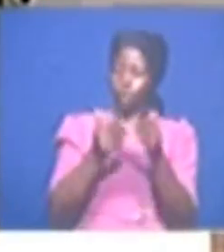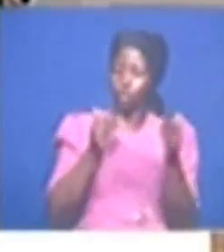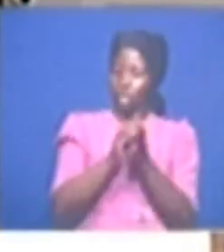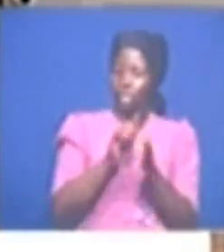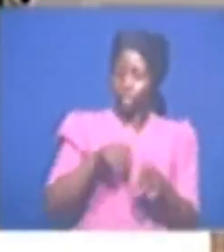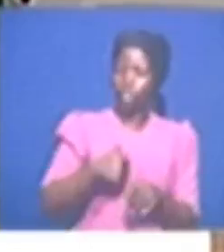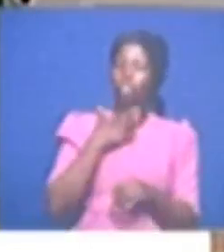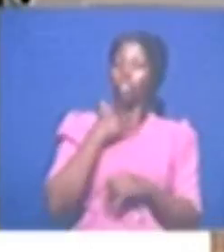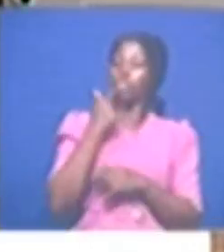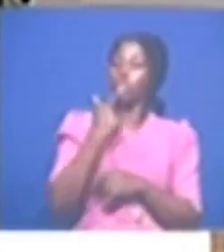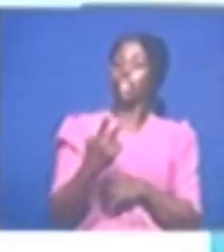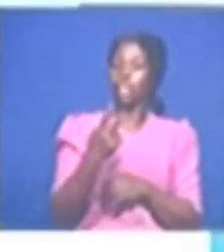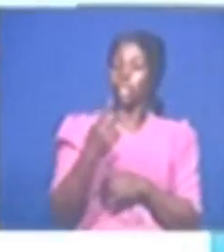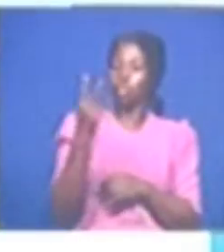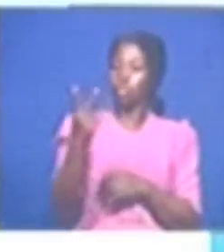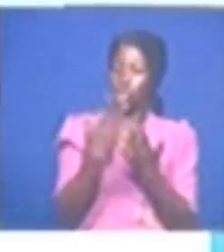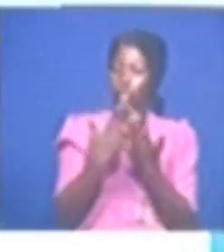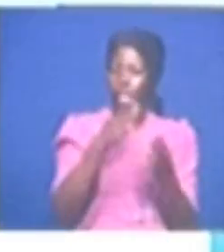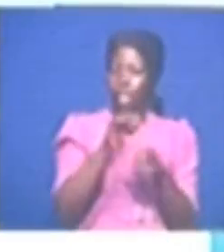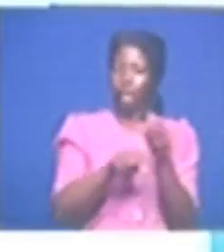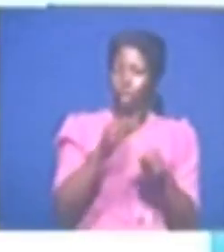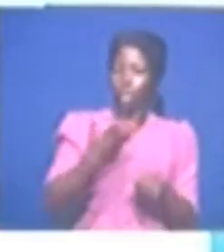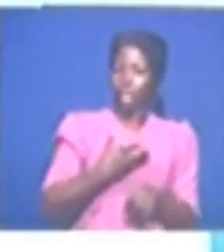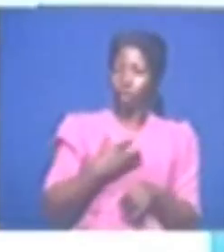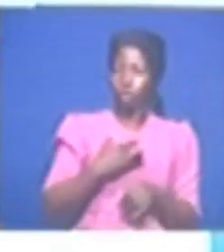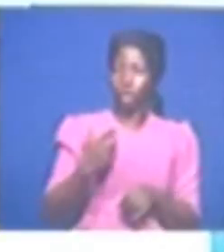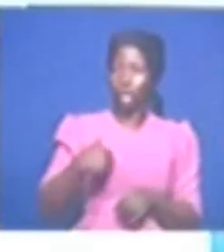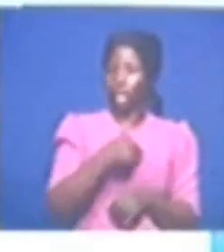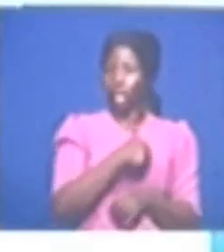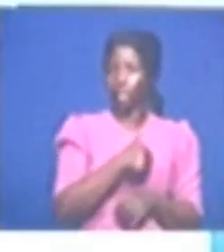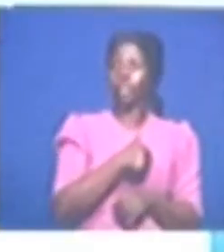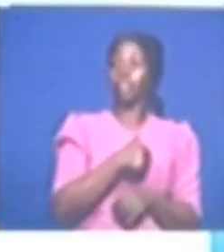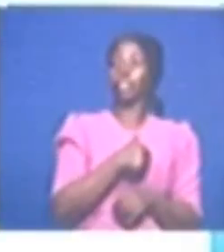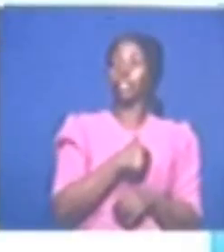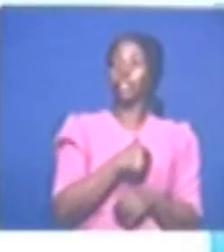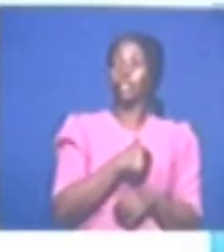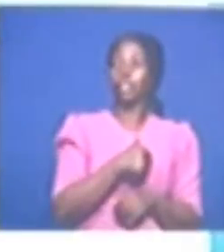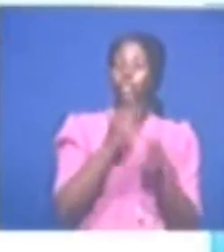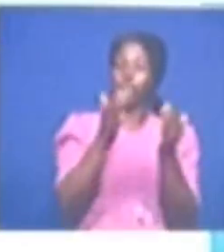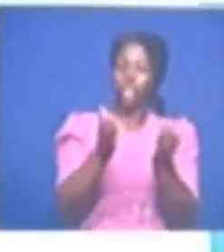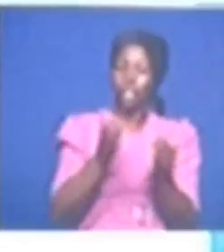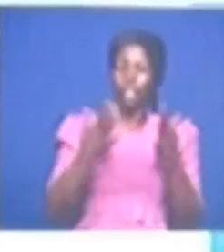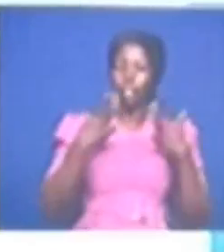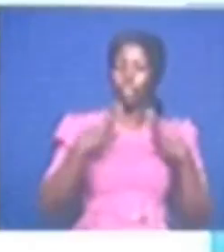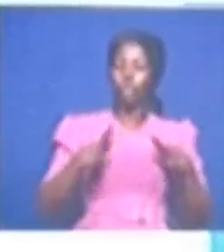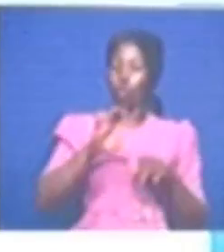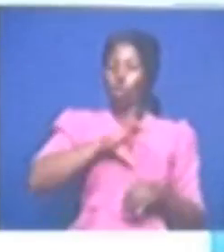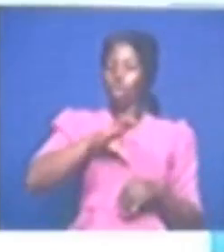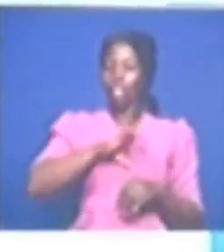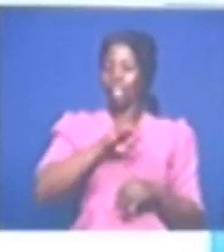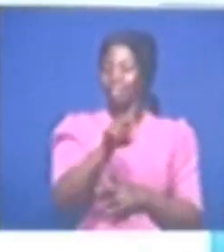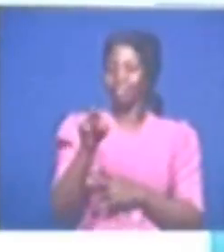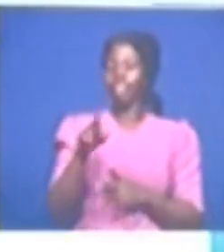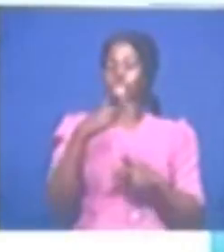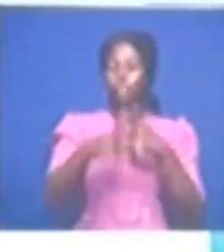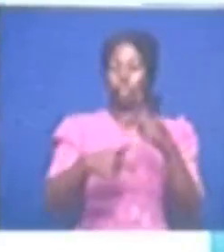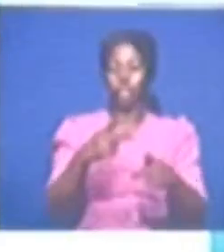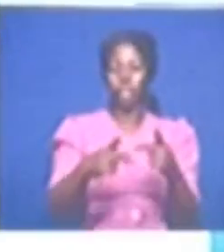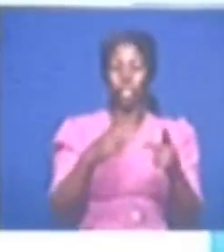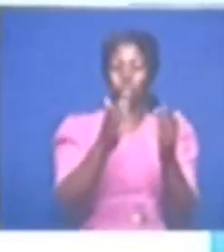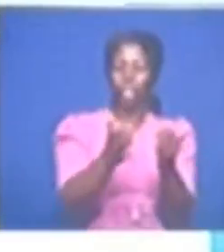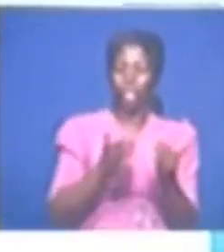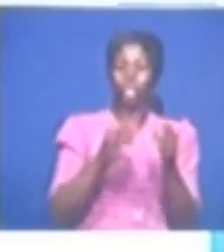the council. So we need actually, over and above the council, we need people's ownership of those processes. We need to